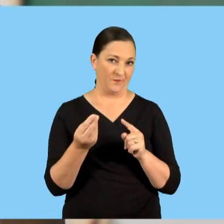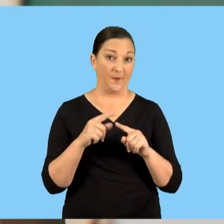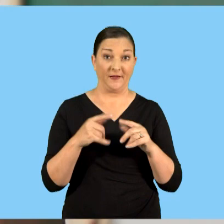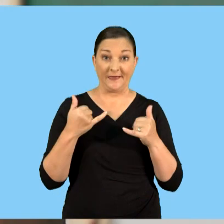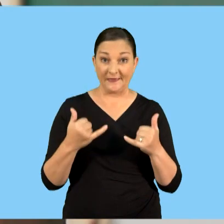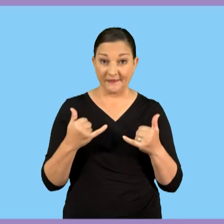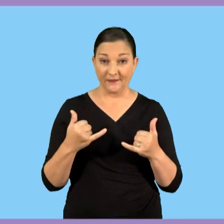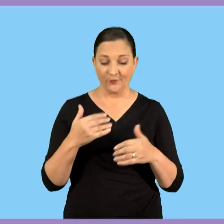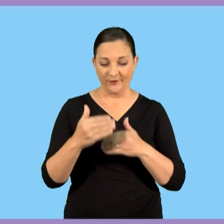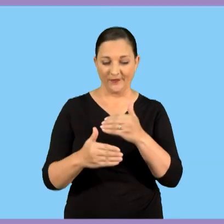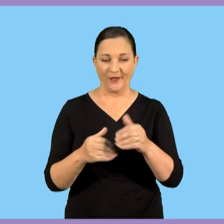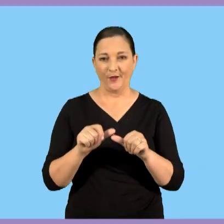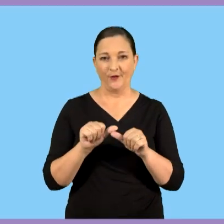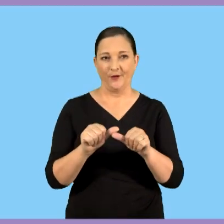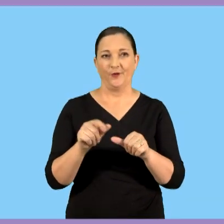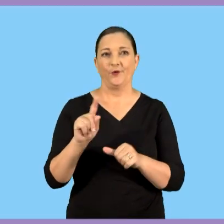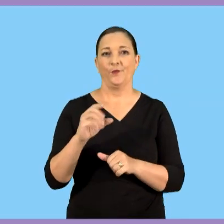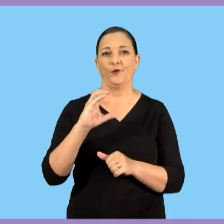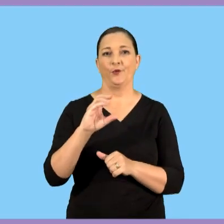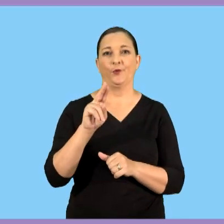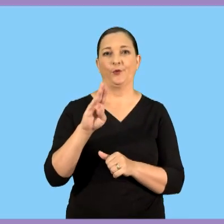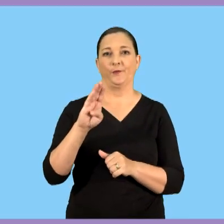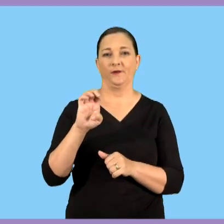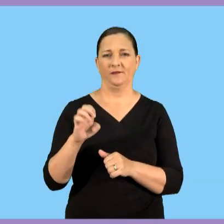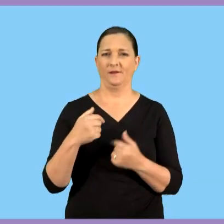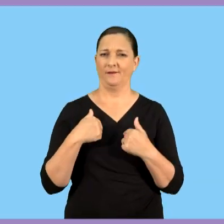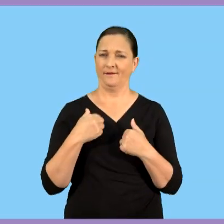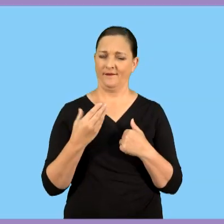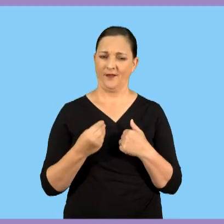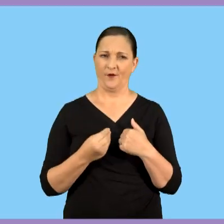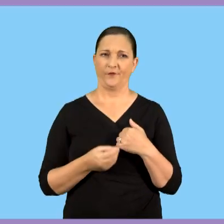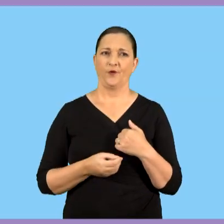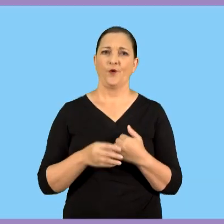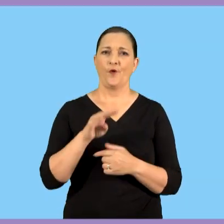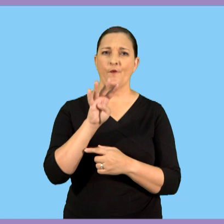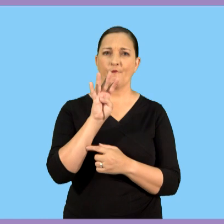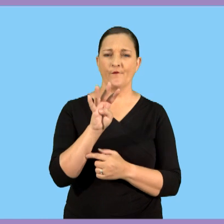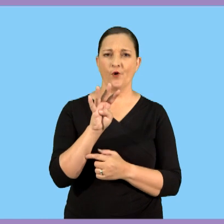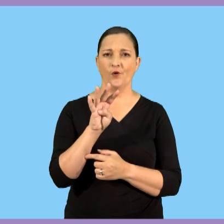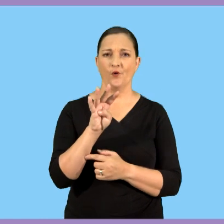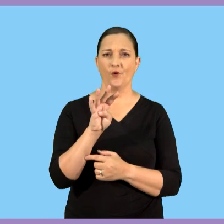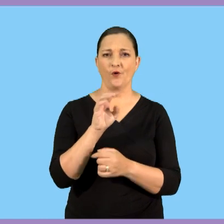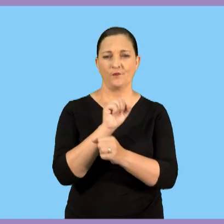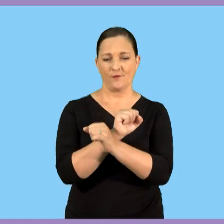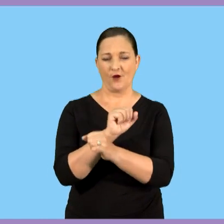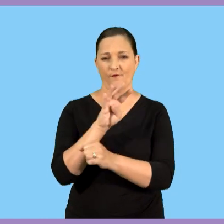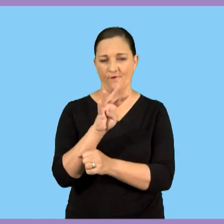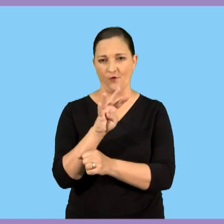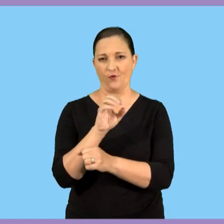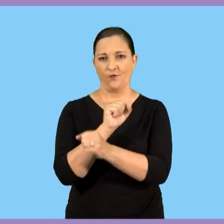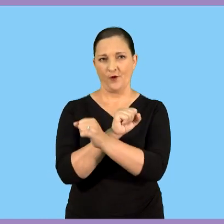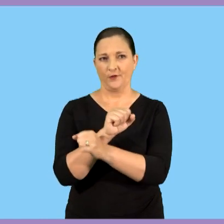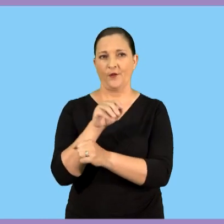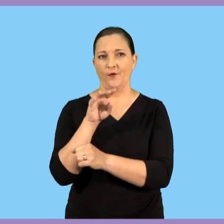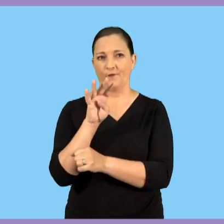into cube numbers of integers. If I have 4 cubed, we know that that means 4 multiplied by 4 multiplied